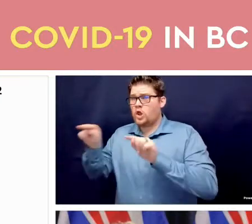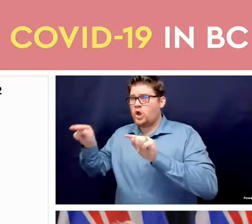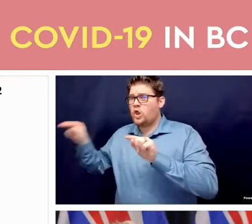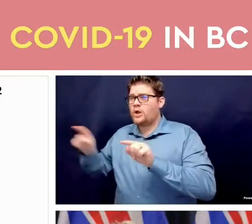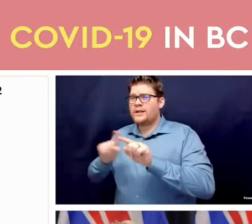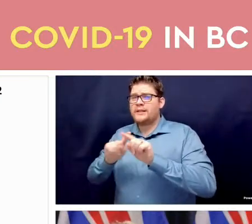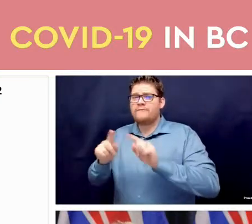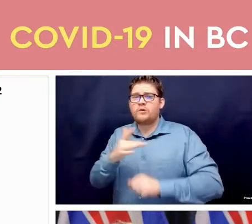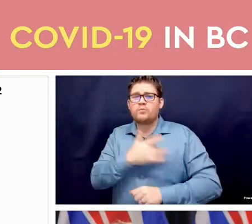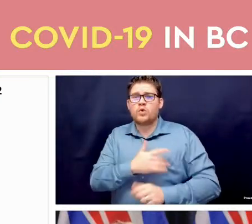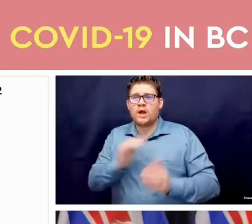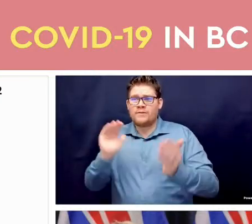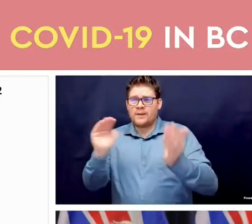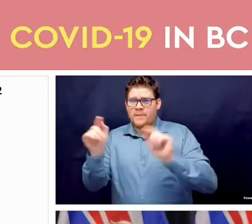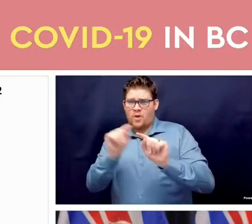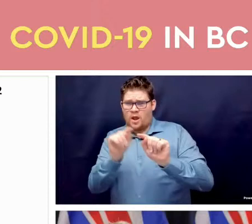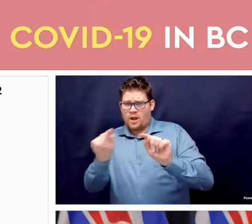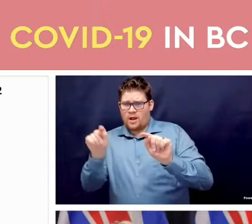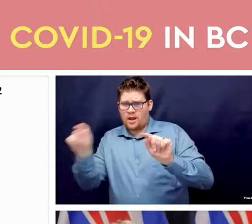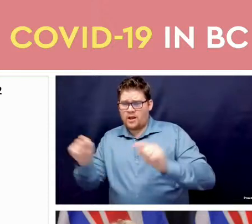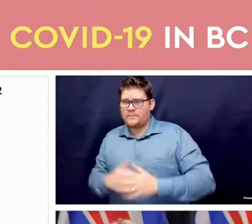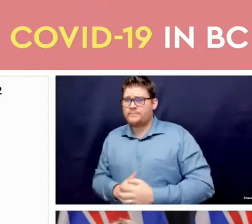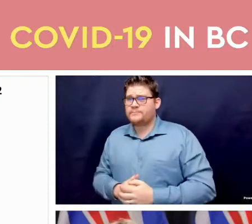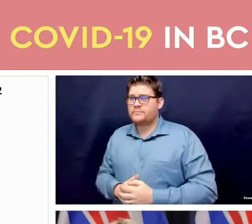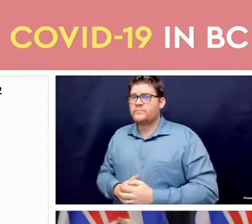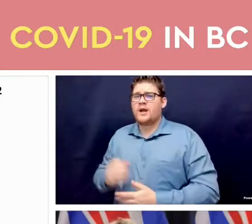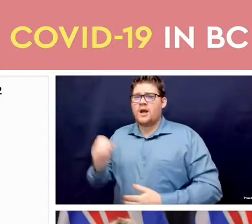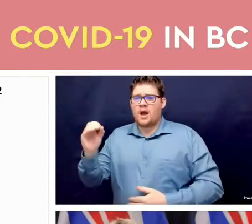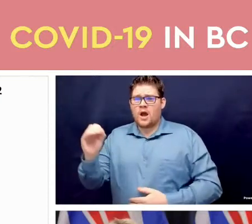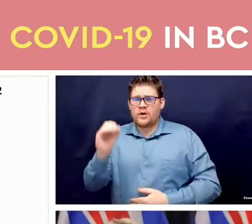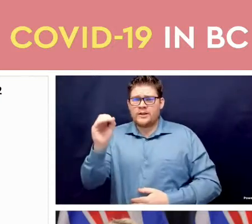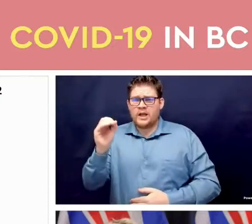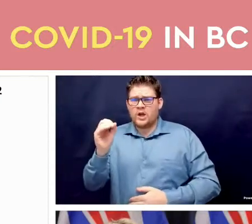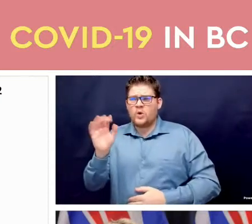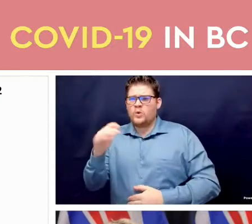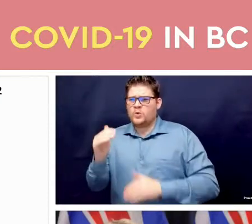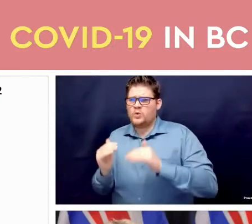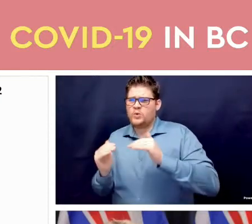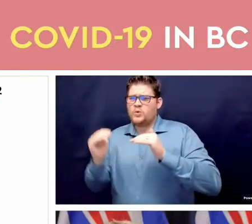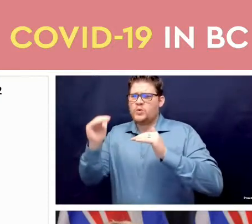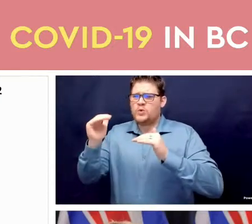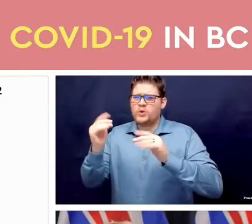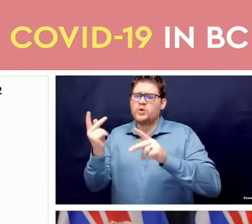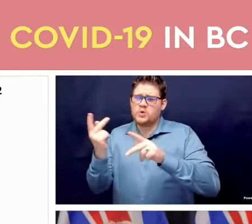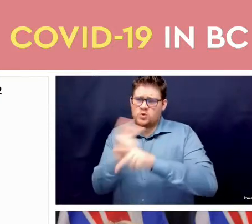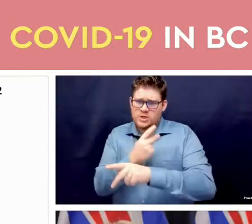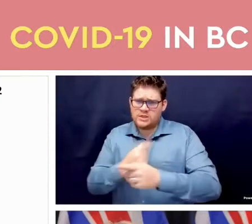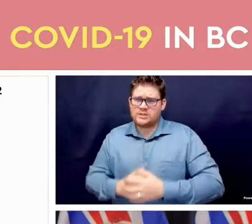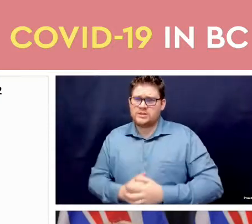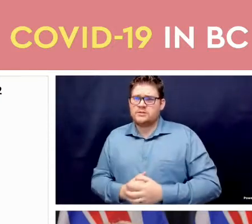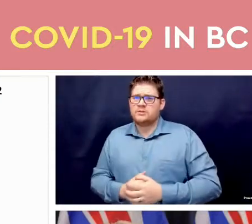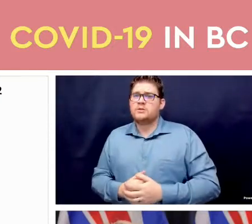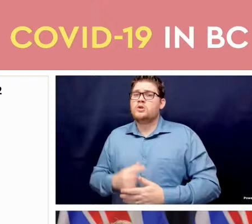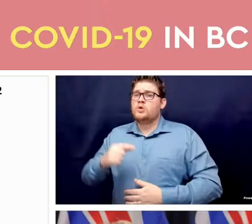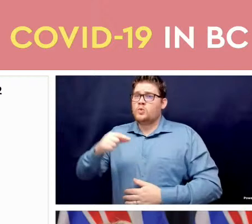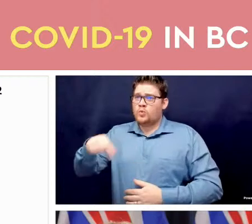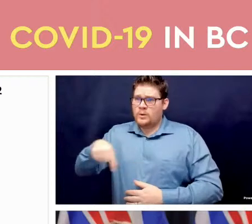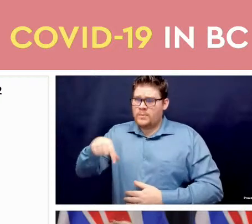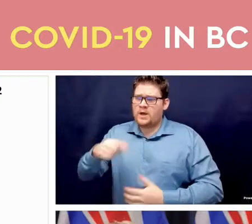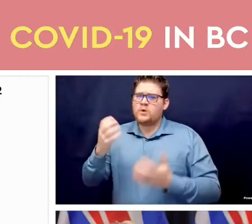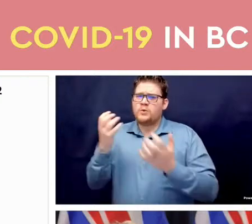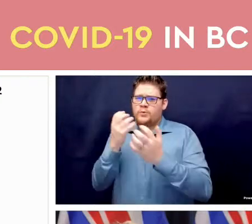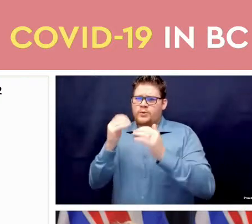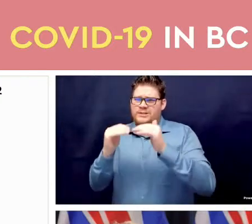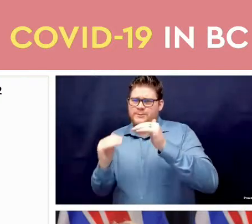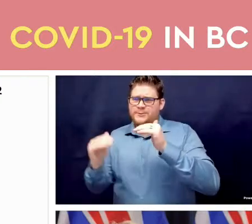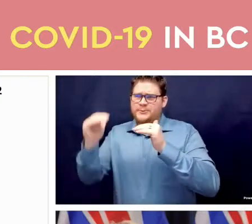and Quebec are slightly ahead of us, not as far ahead as we initially thought in terms of the wave going through. And we are seeing as well,